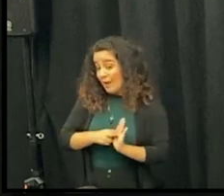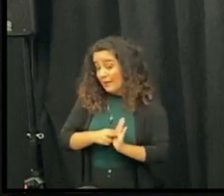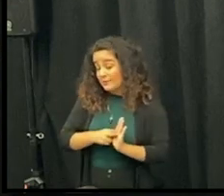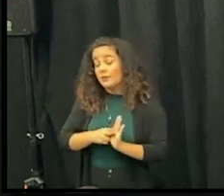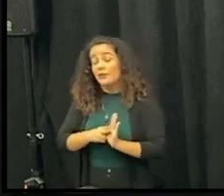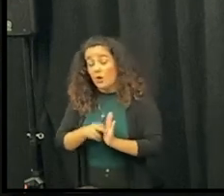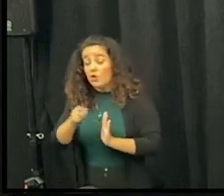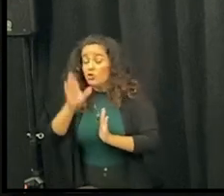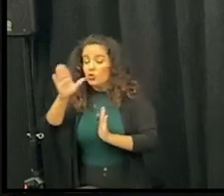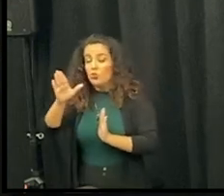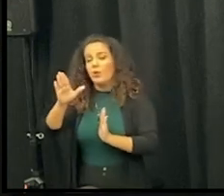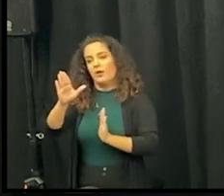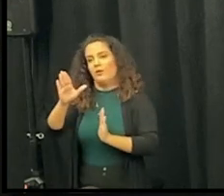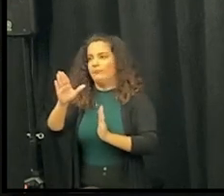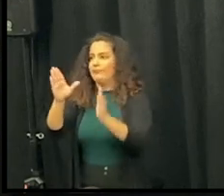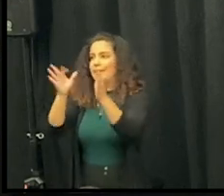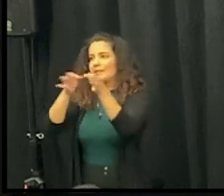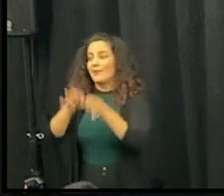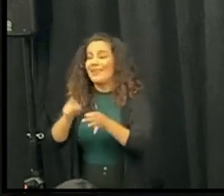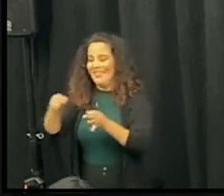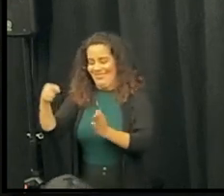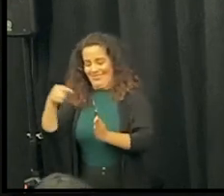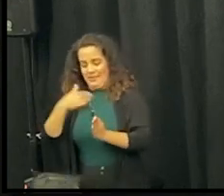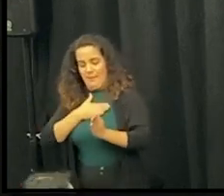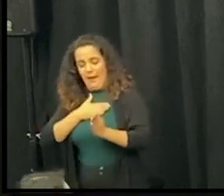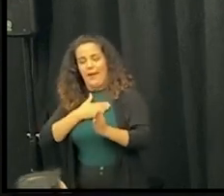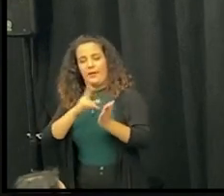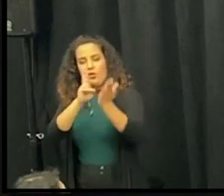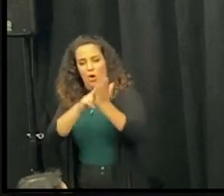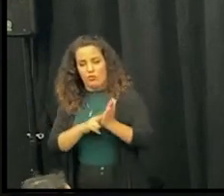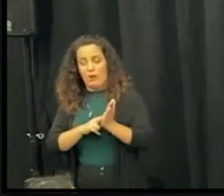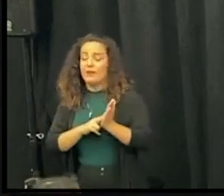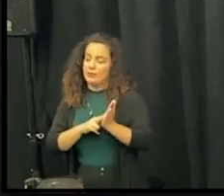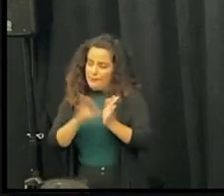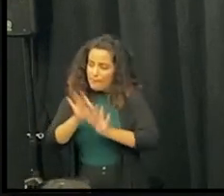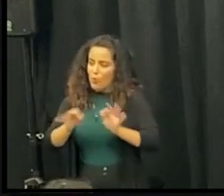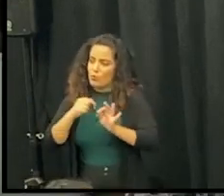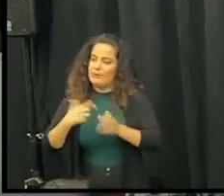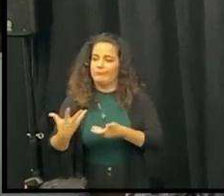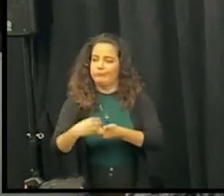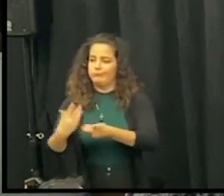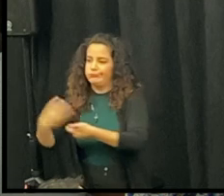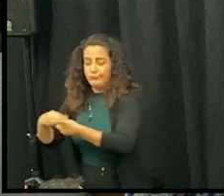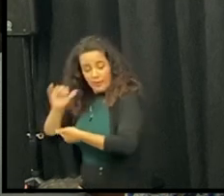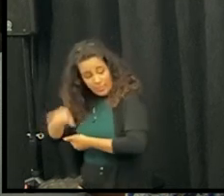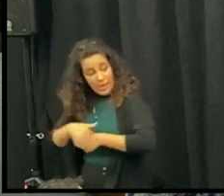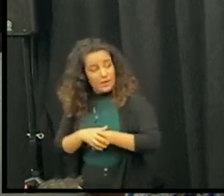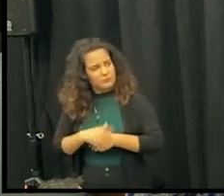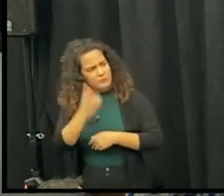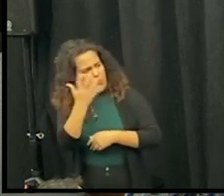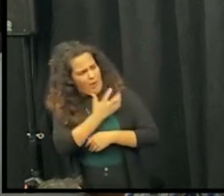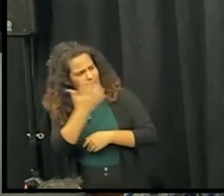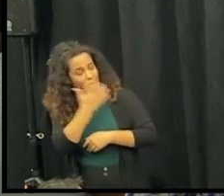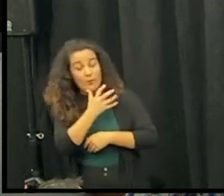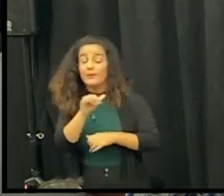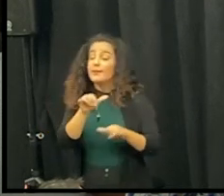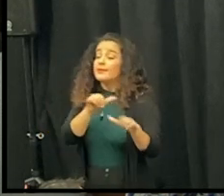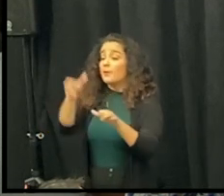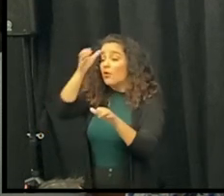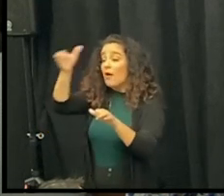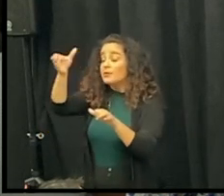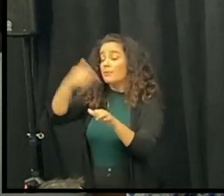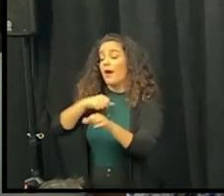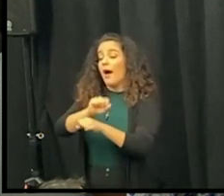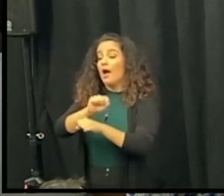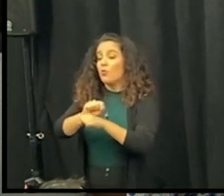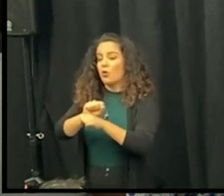these are my expectations for the work that we will all be doing in the space of inclusion. Yeah. Wow. Similar to that, I worked on the tour of